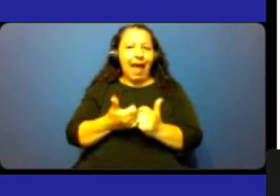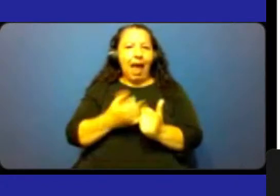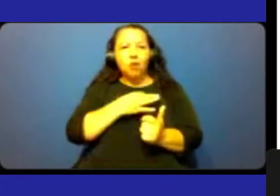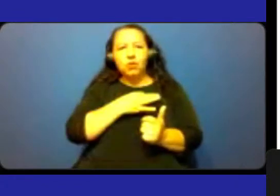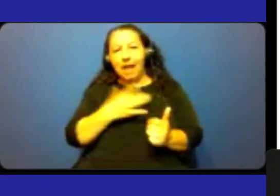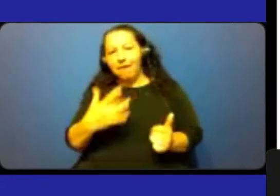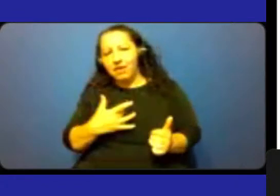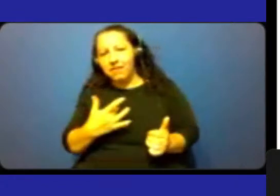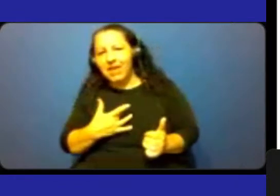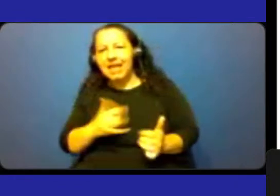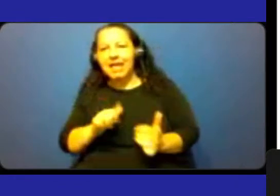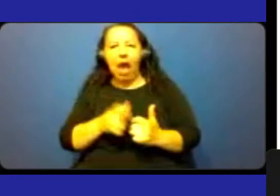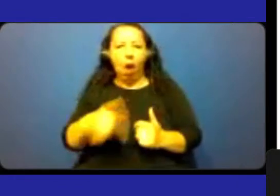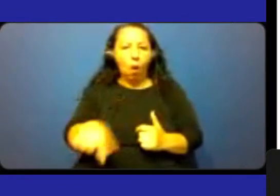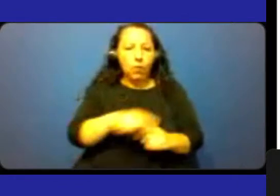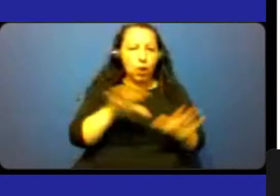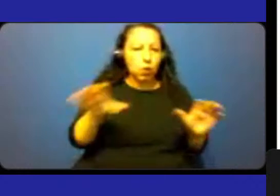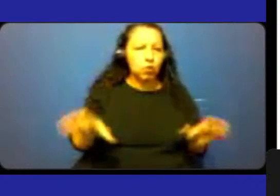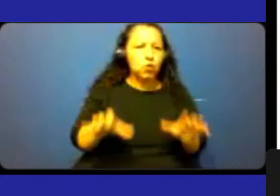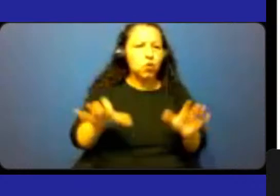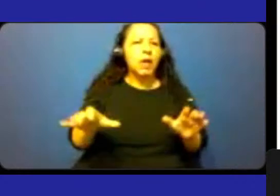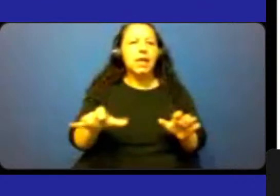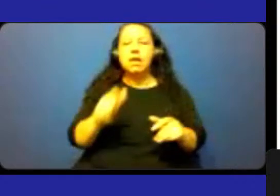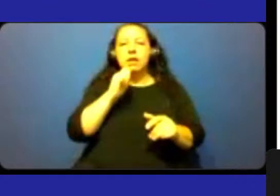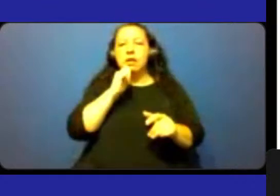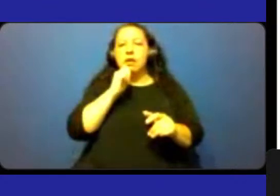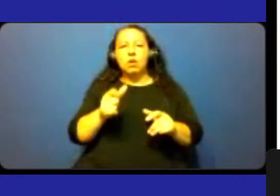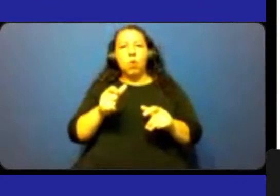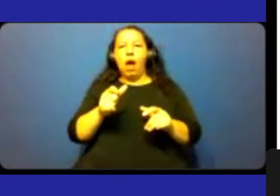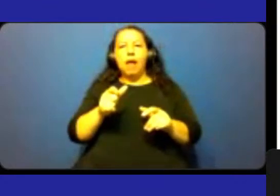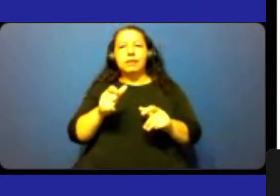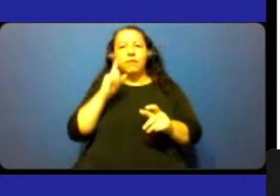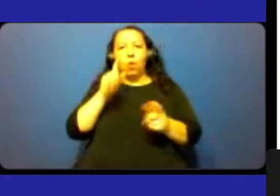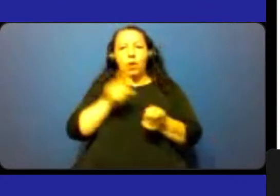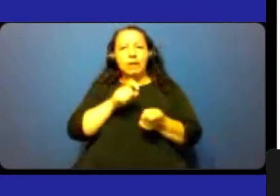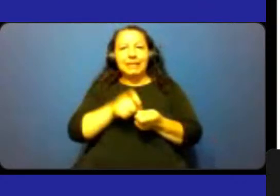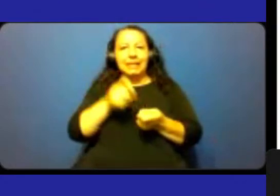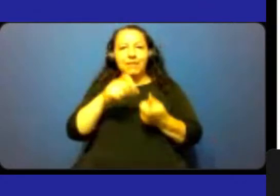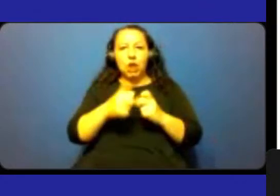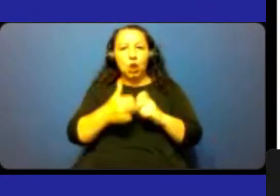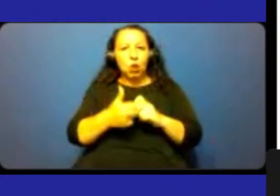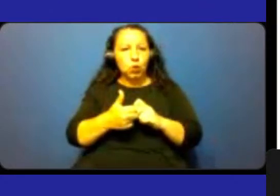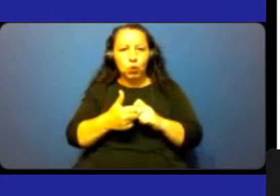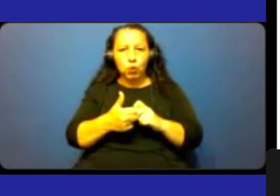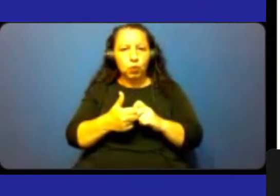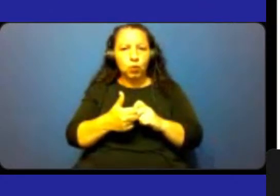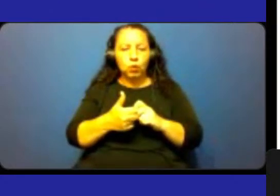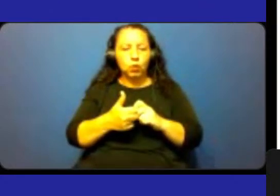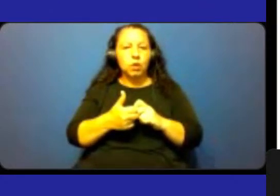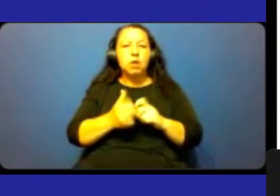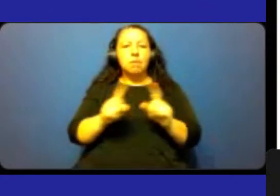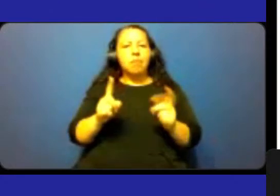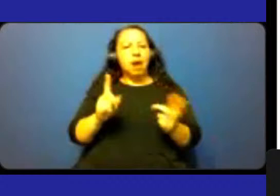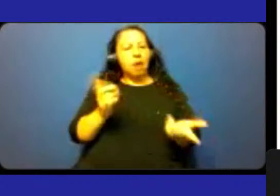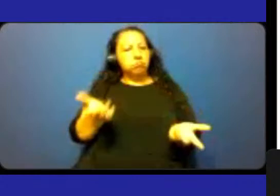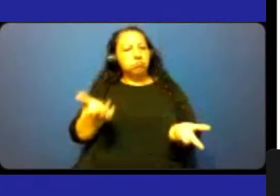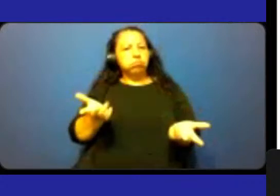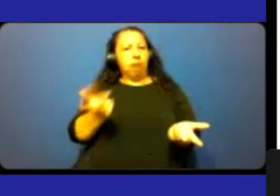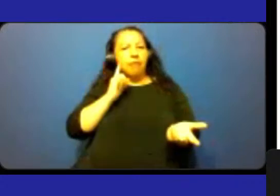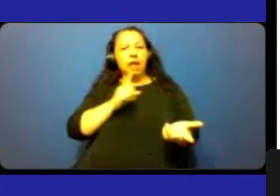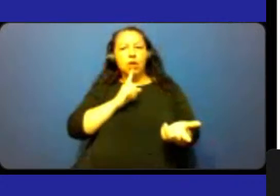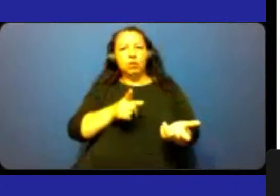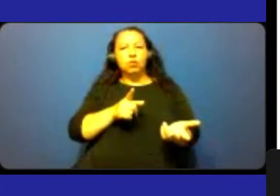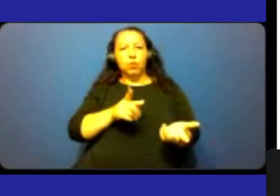feeling, how staff is doing. It wasn't around an issue per se. So I think that, that's